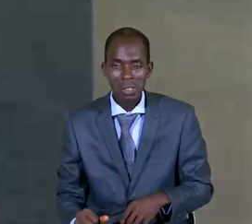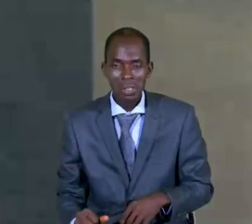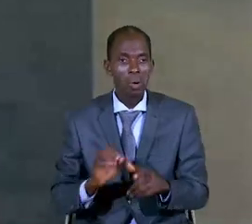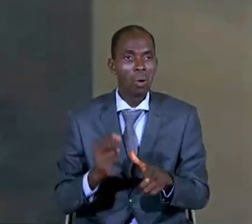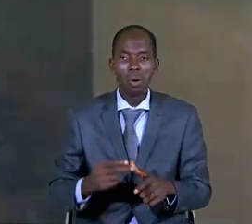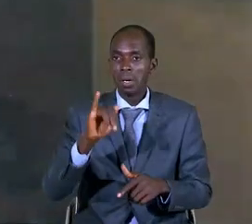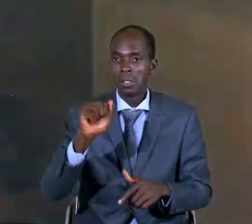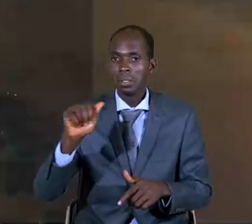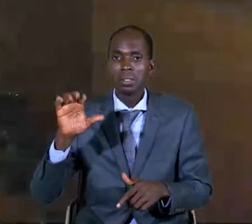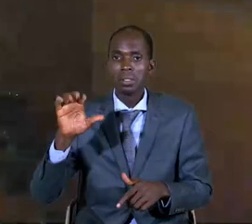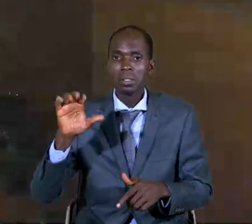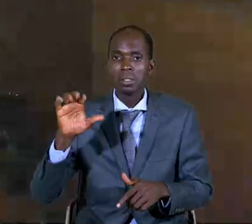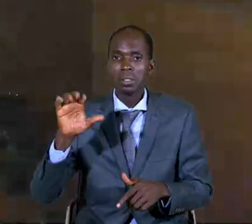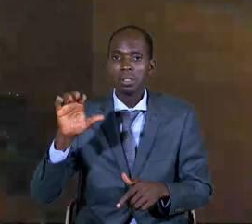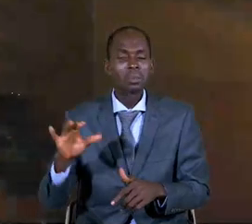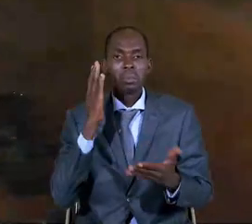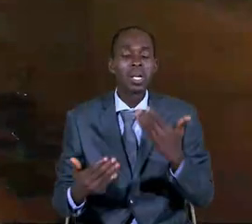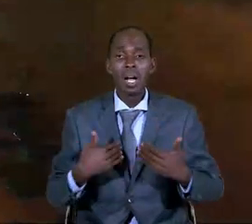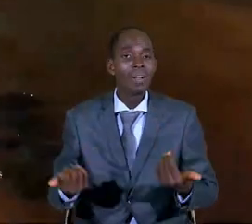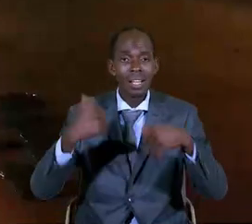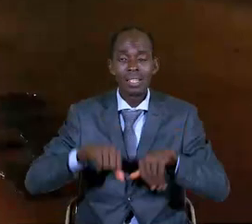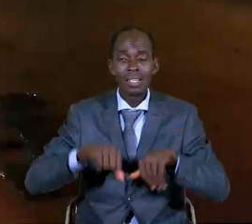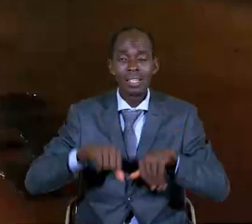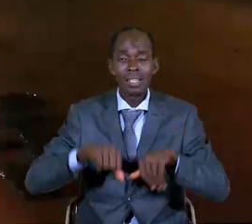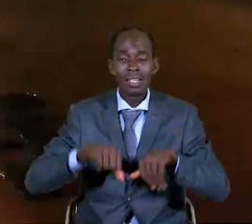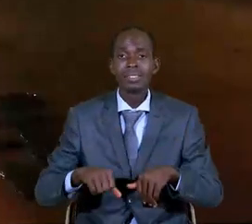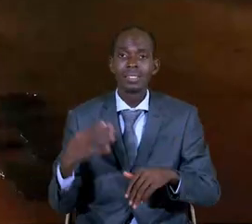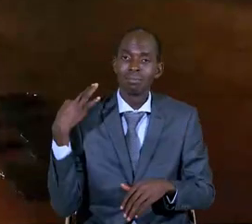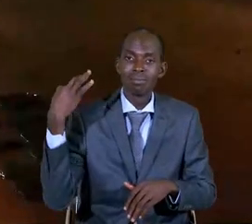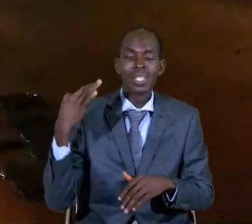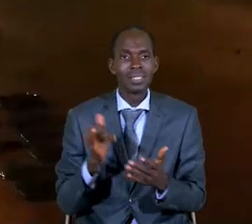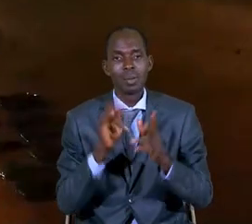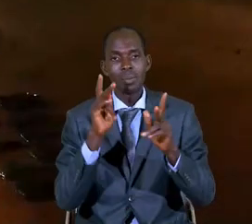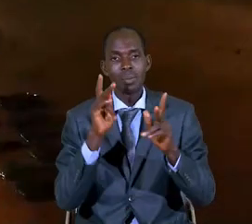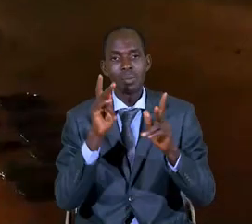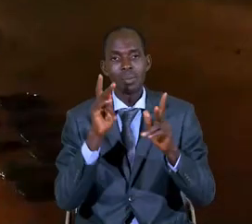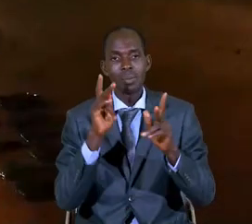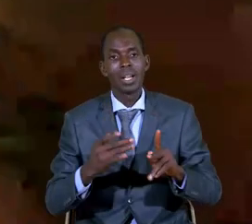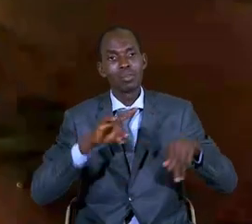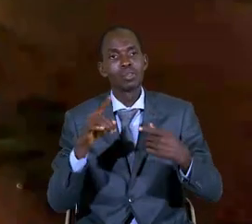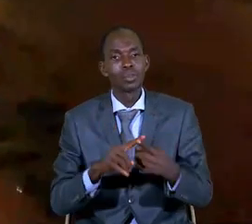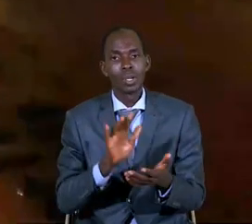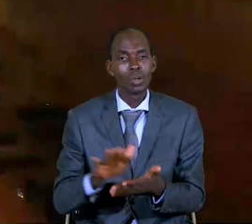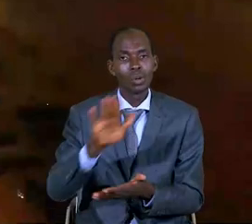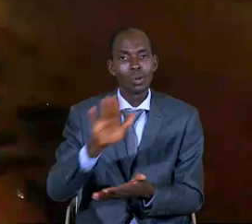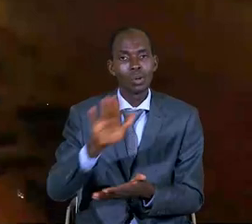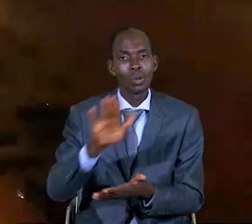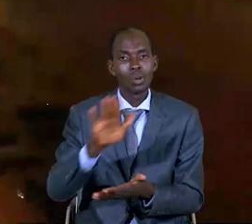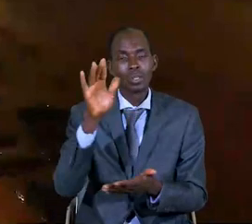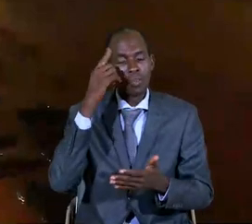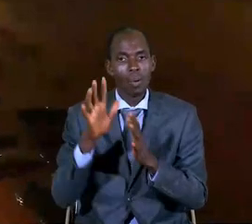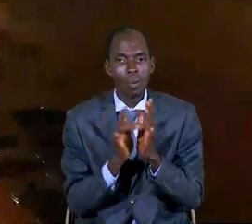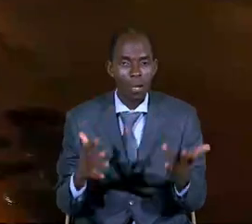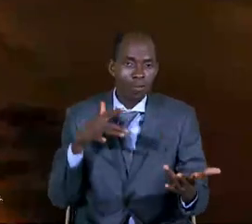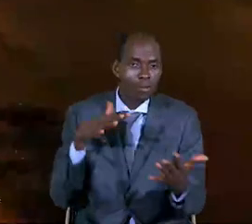any title, like he's gone to a college where they study Bible, and he's got some degrees